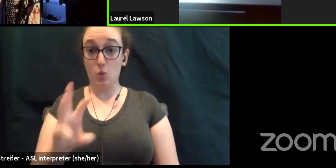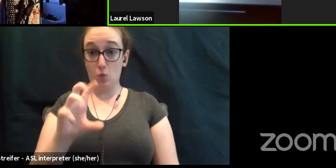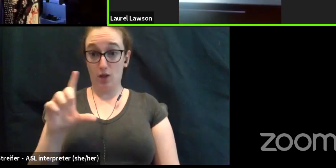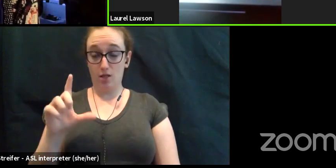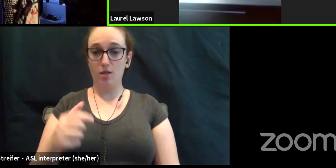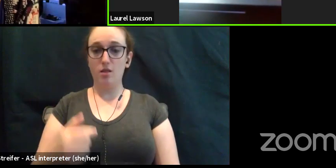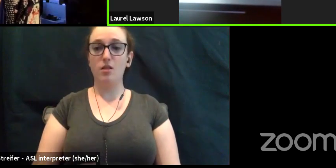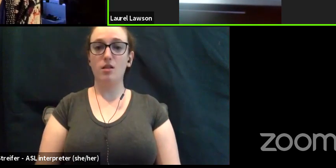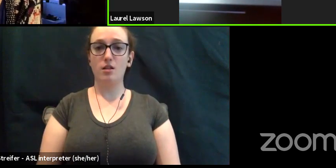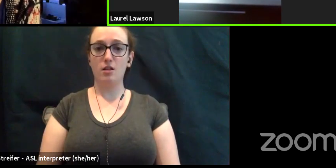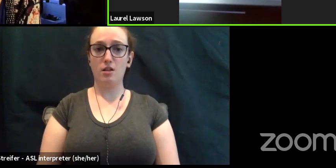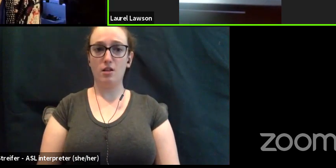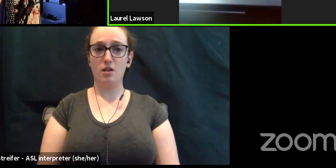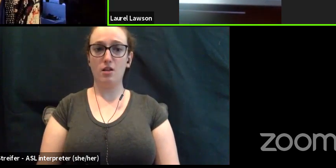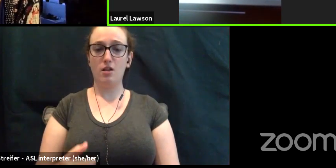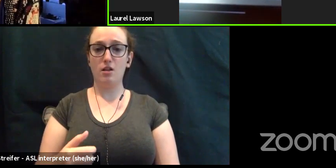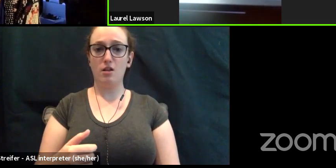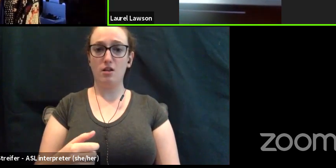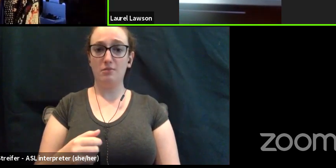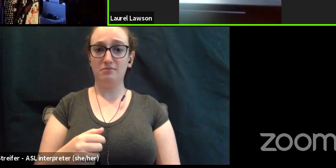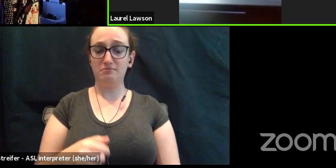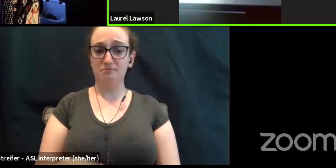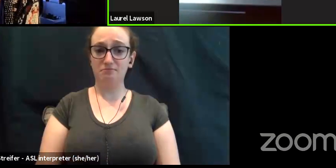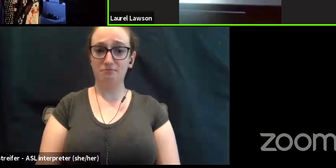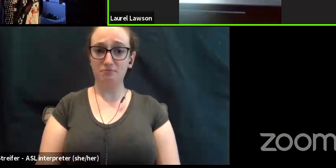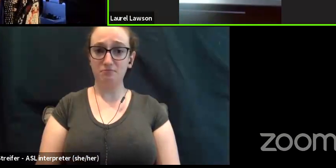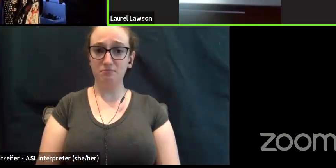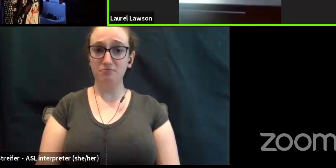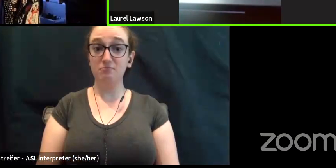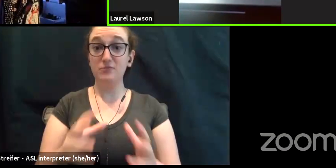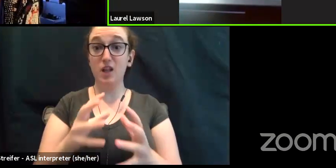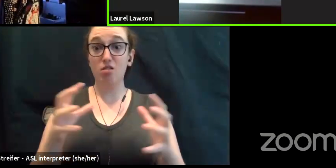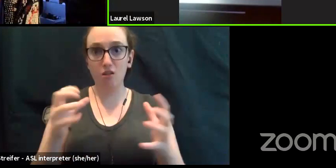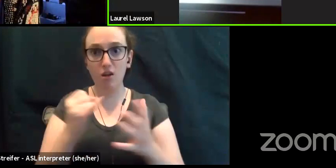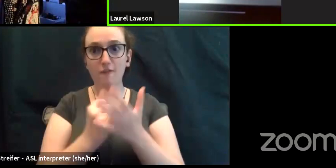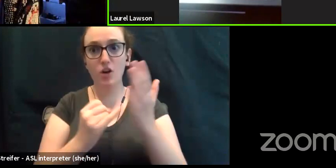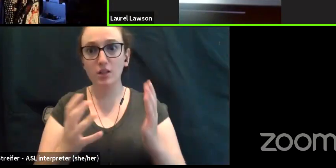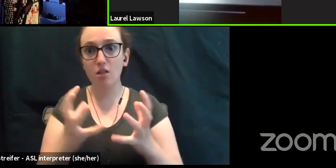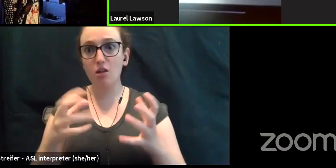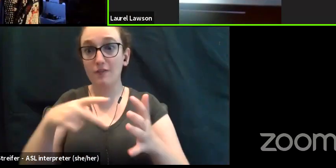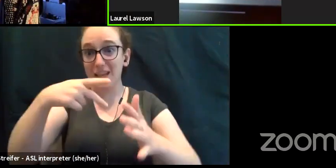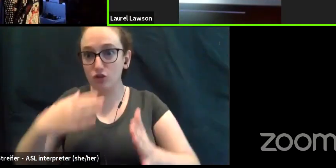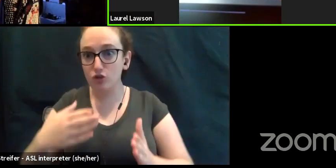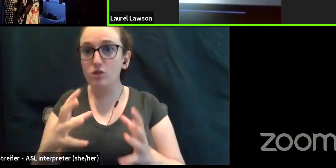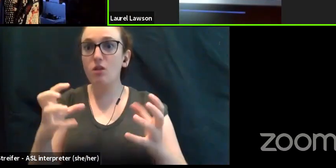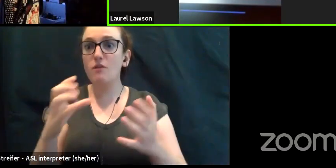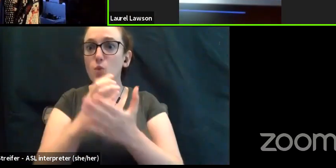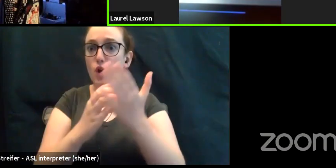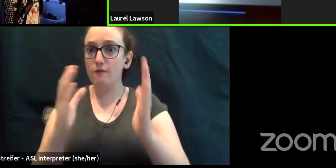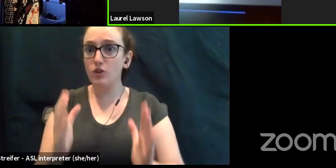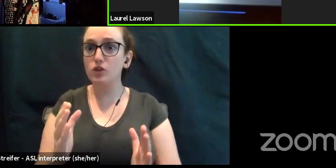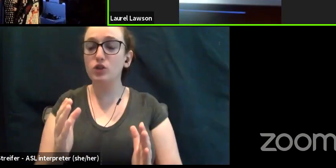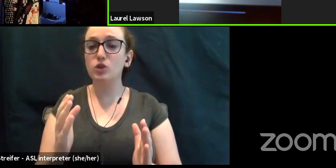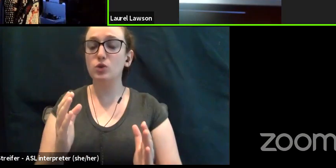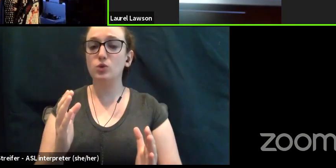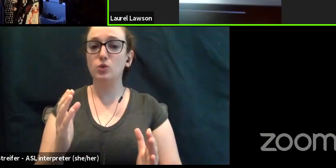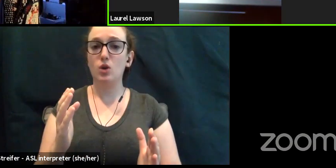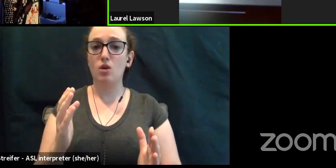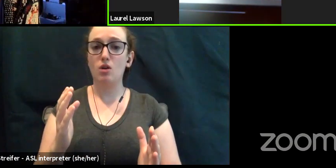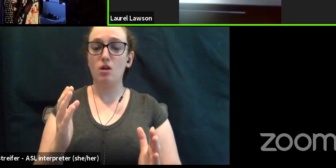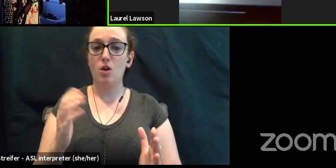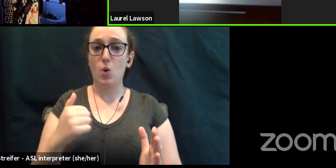thing, as with many artists, particularly dancers and choreographers,